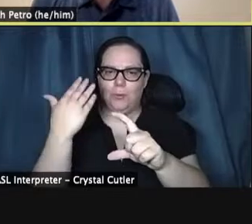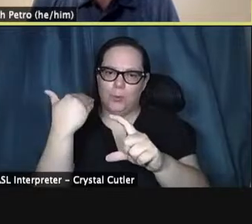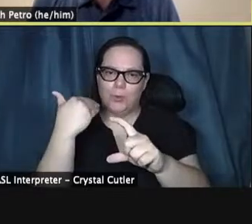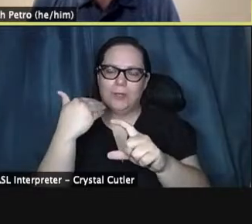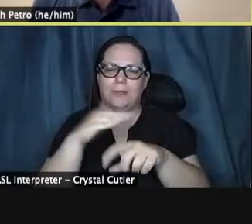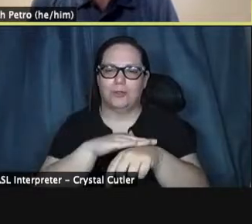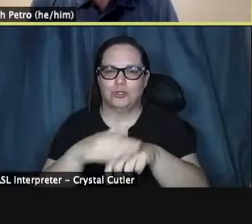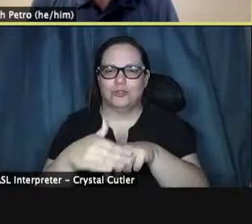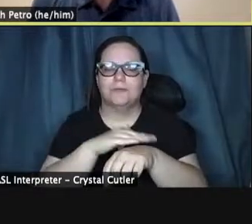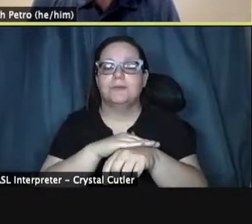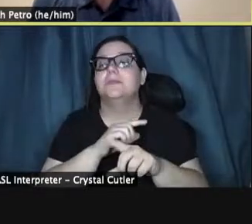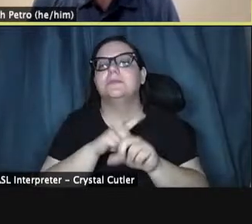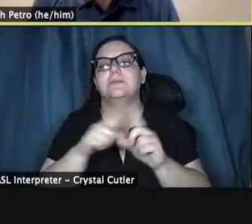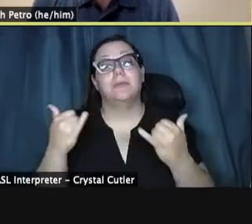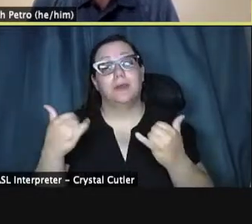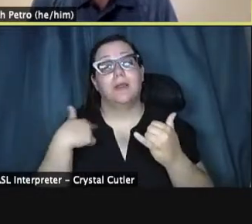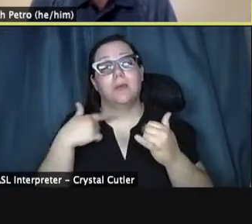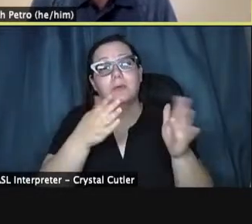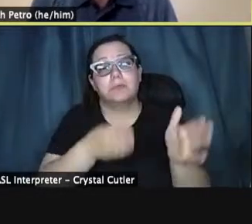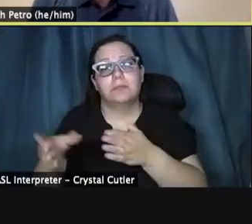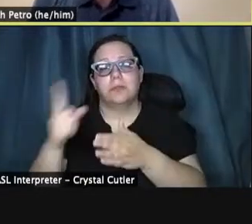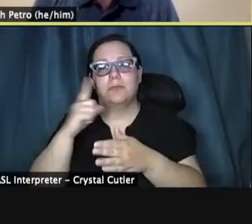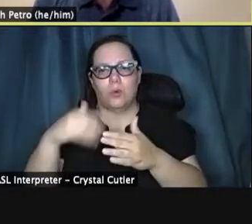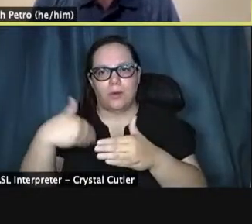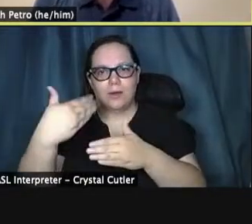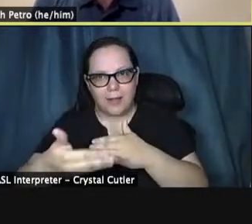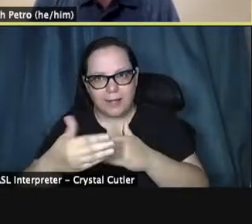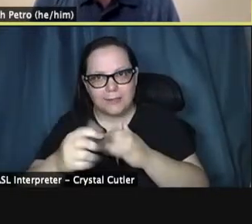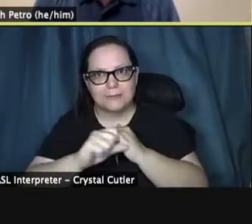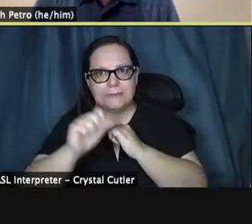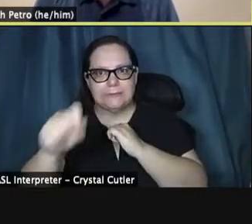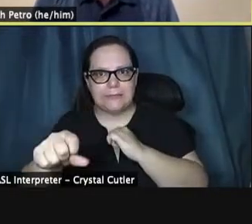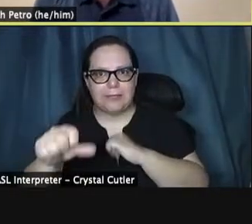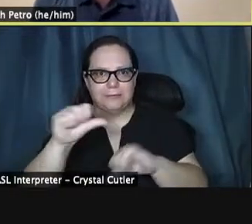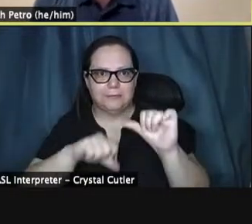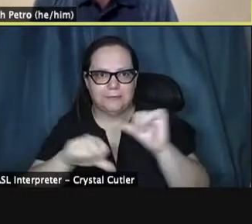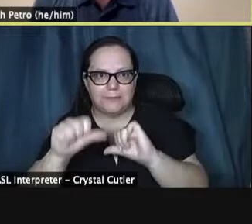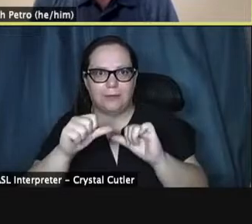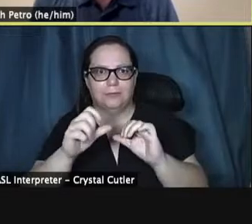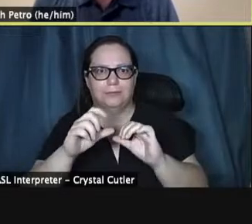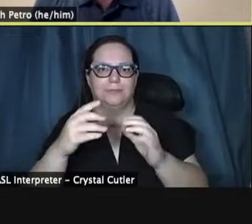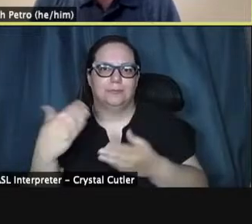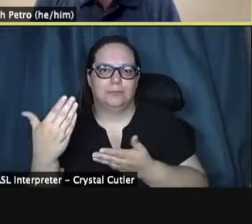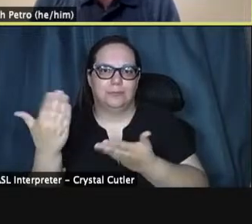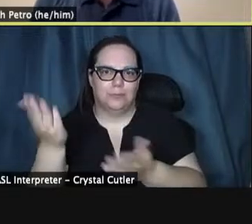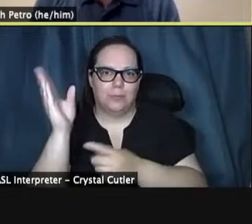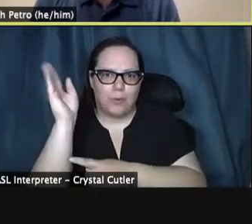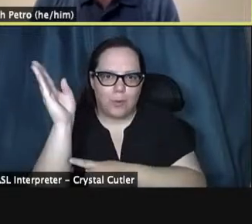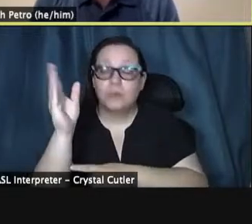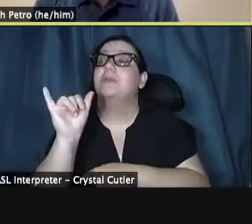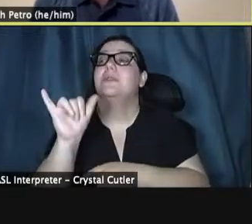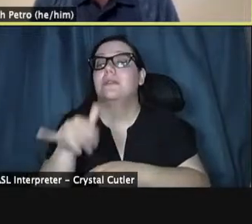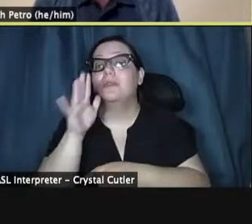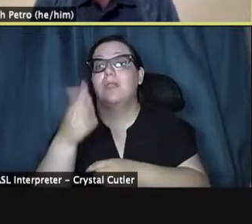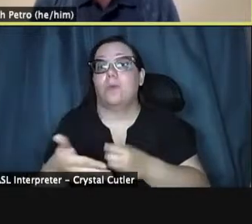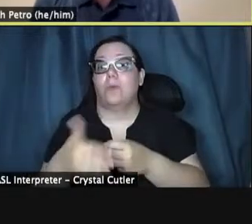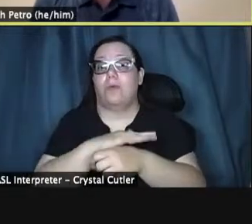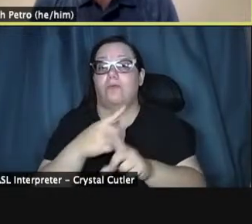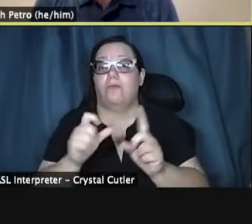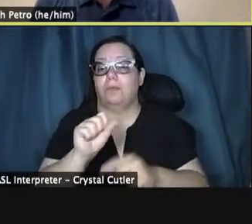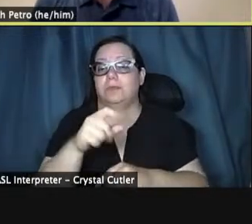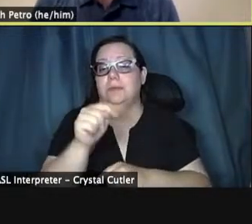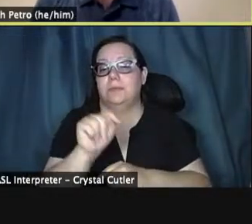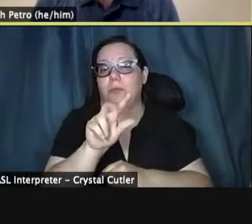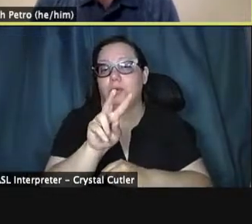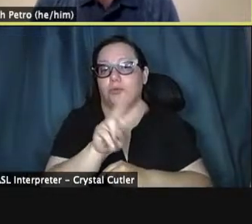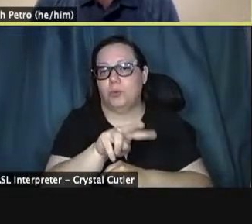for our next extended science mission proposal. It's due January 18th of next year. And this proposal would cover us from September of 2022